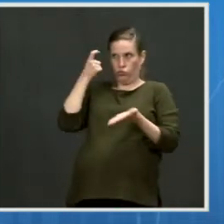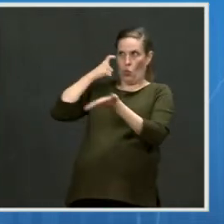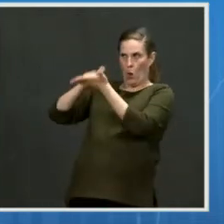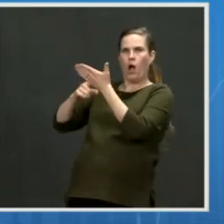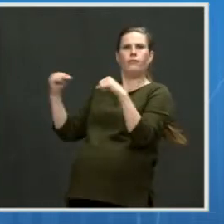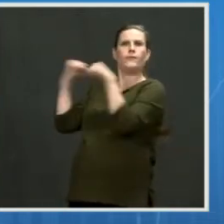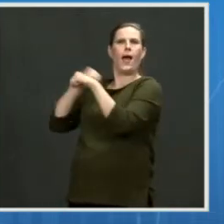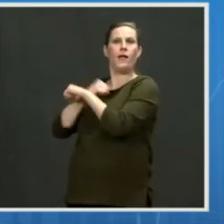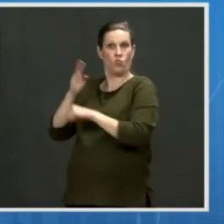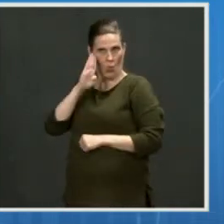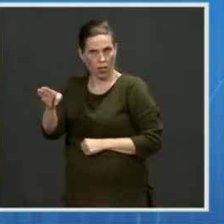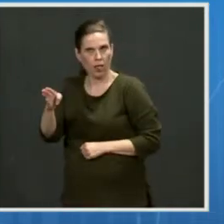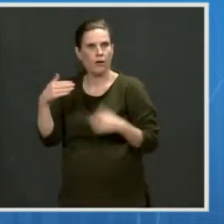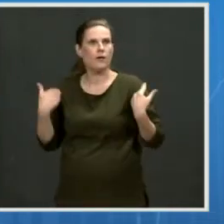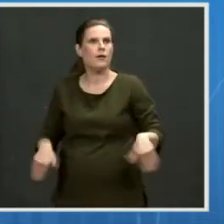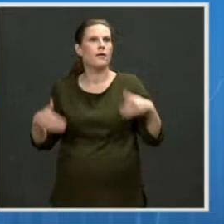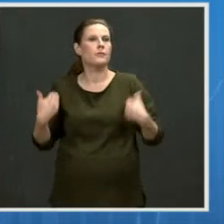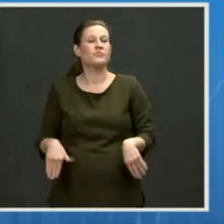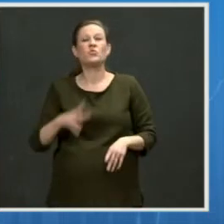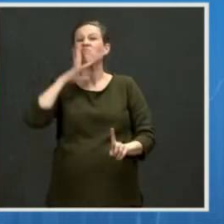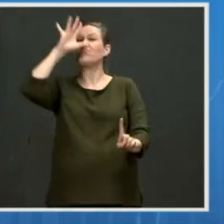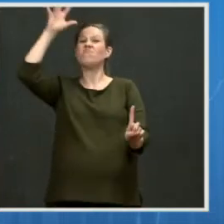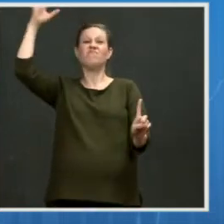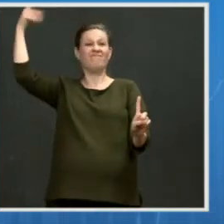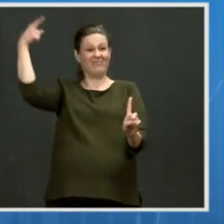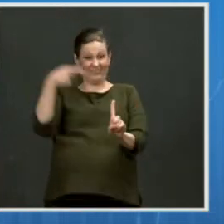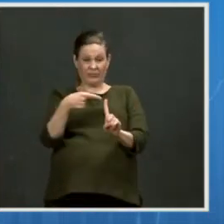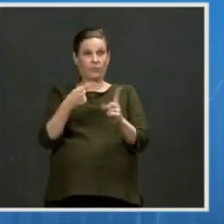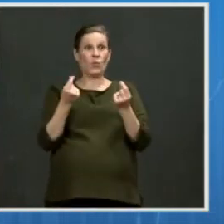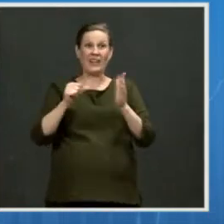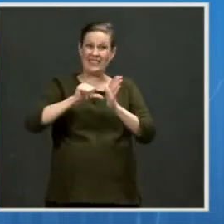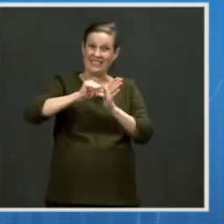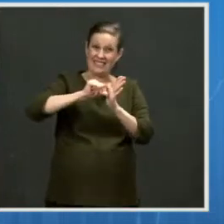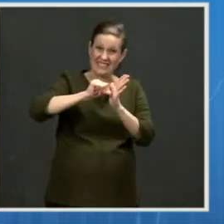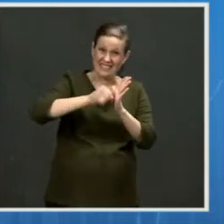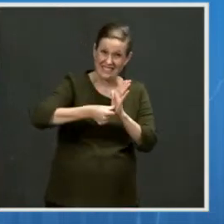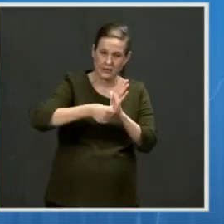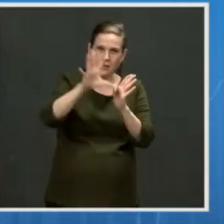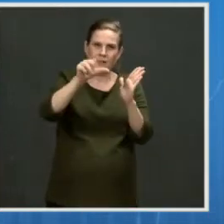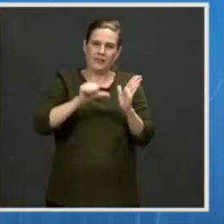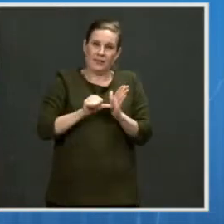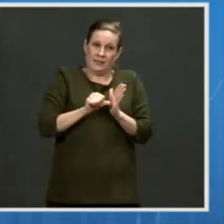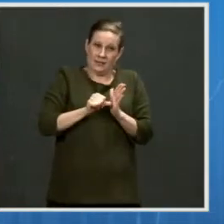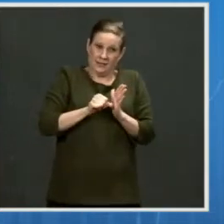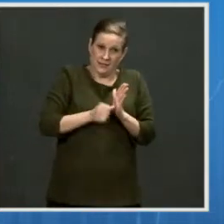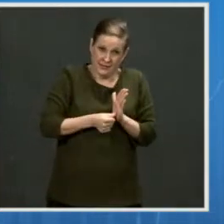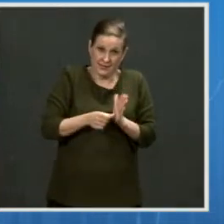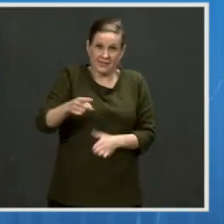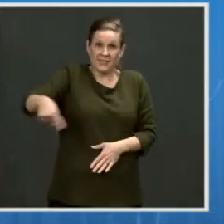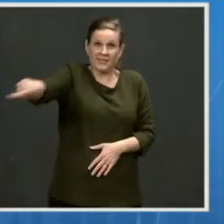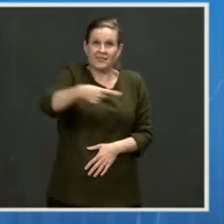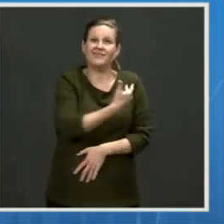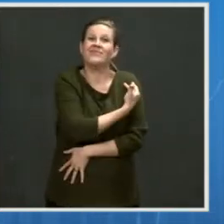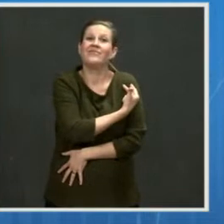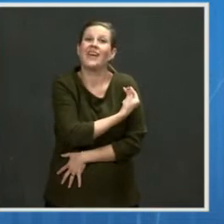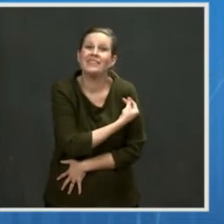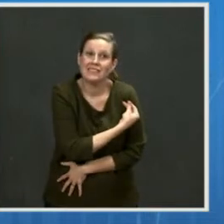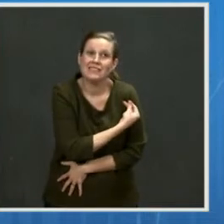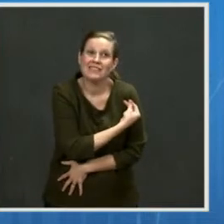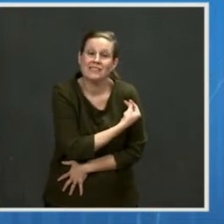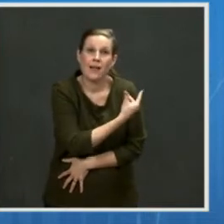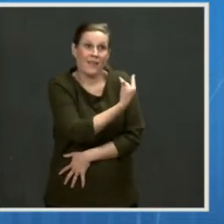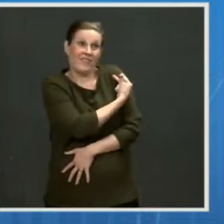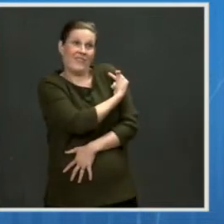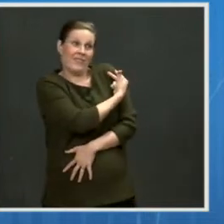message to everyone is why it's so important to get vaccinated. because vaccination is not only going to protect